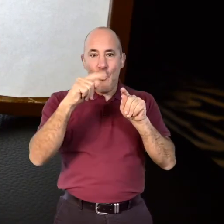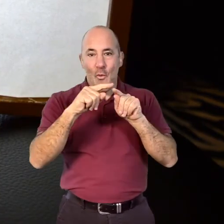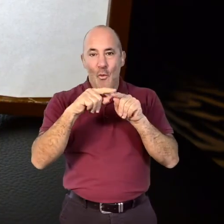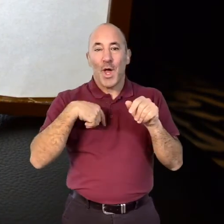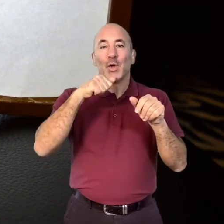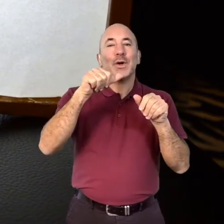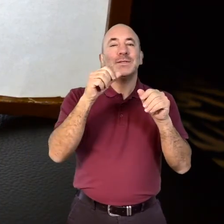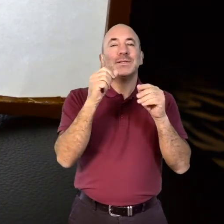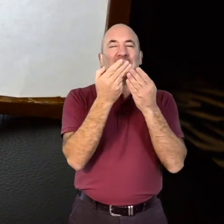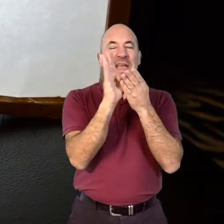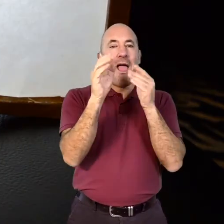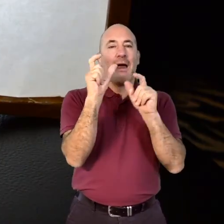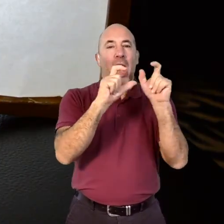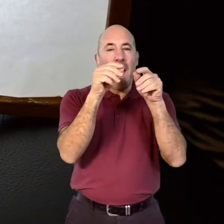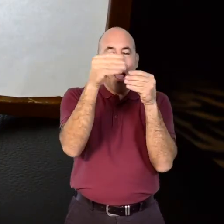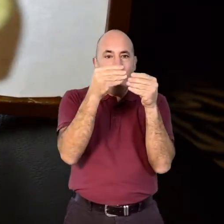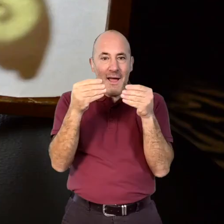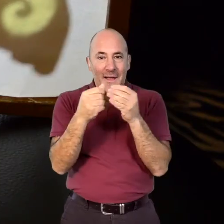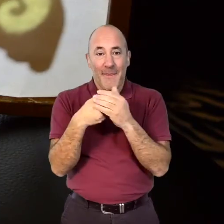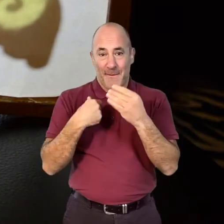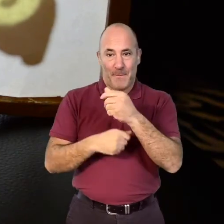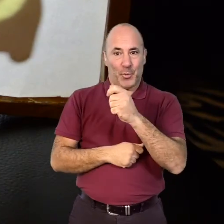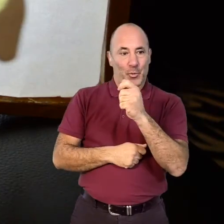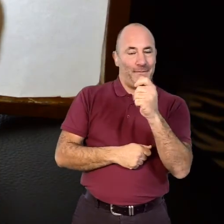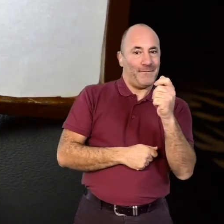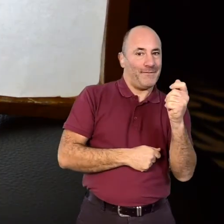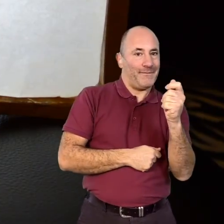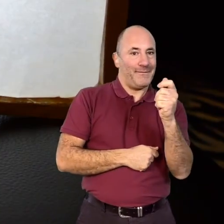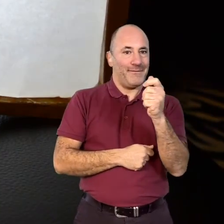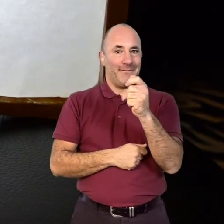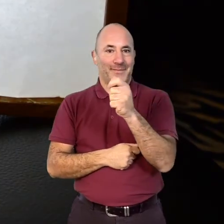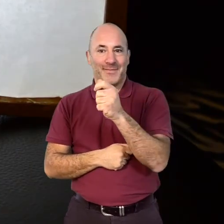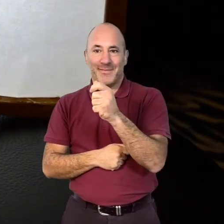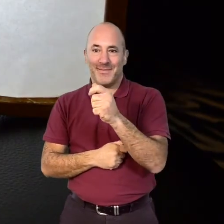cellophane to make those. I'm just moving that one along the edge of the theatre.